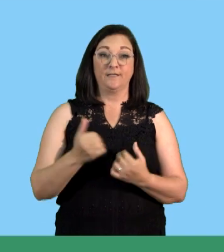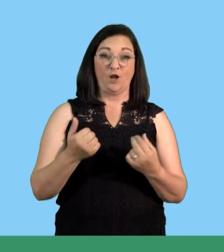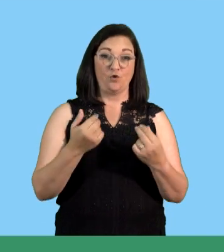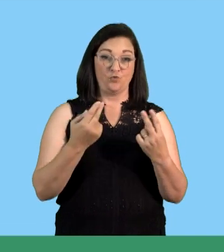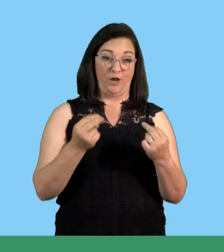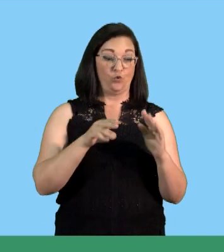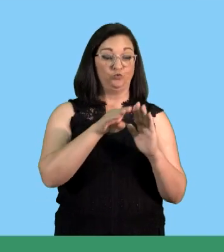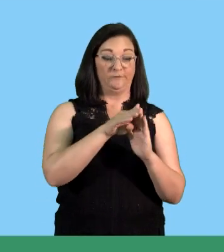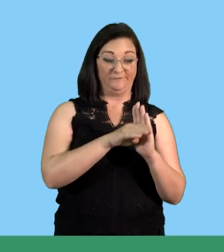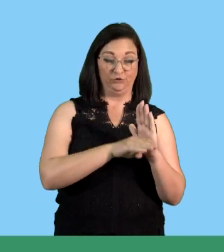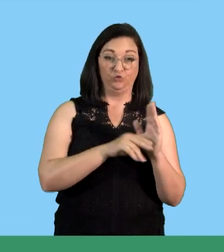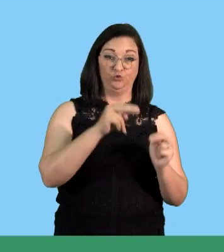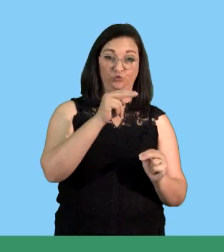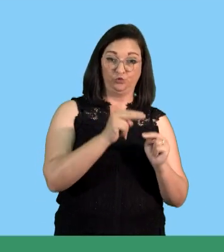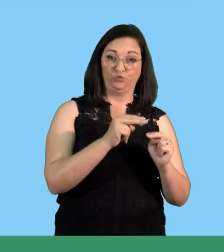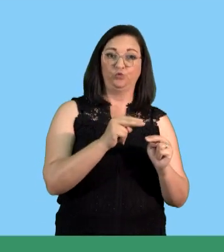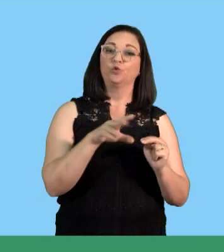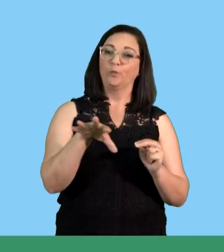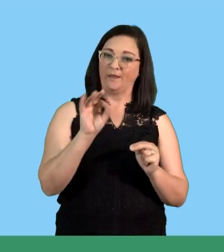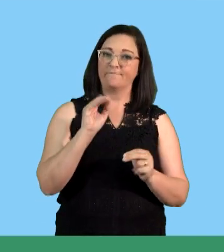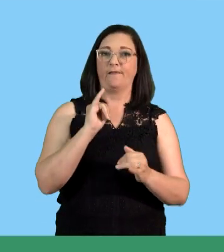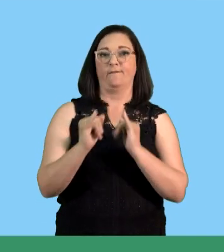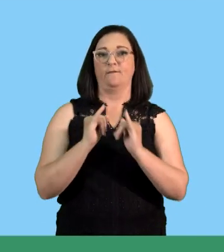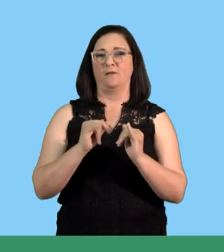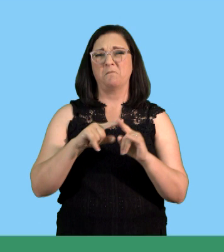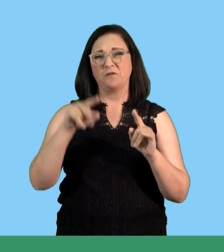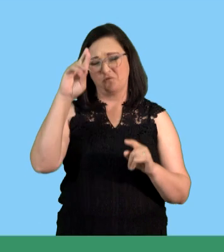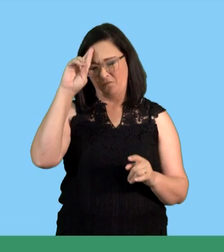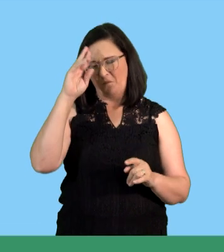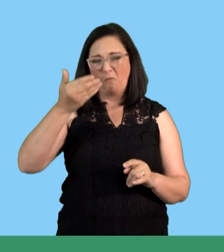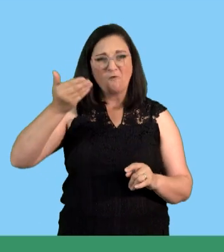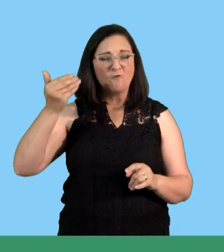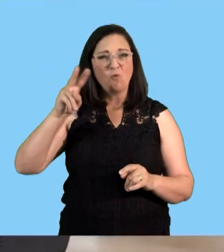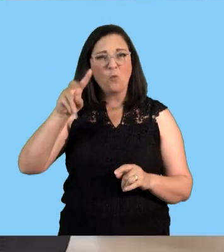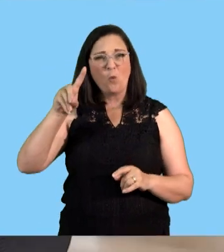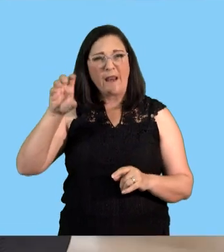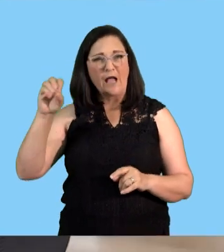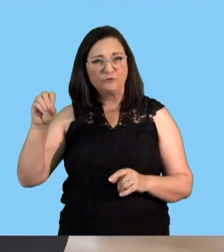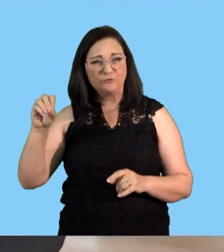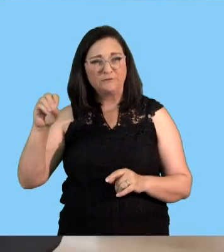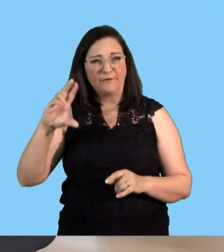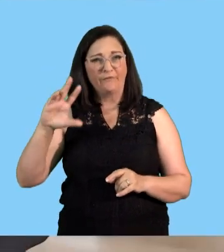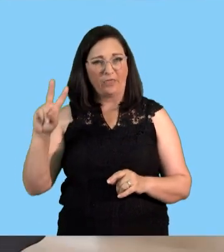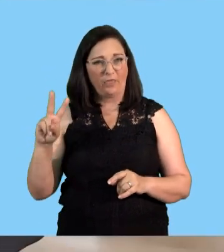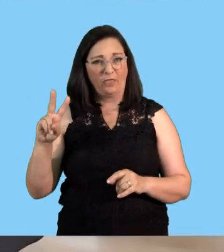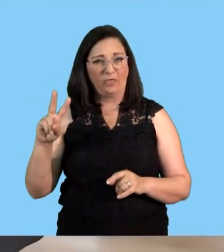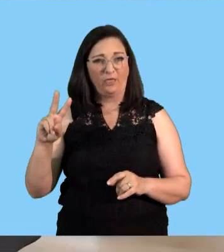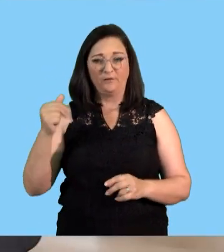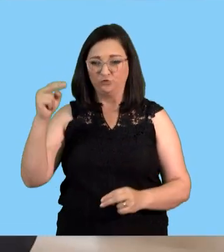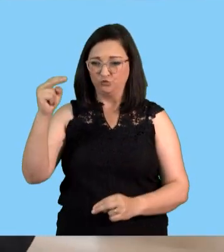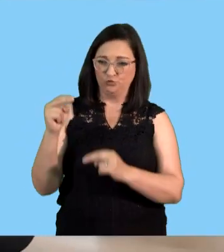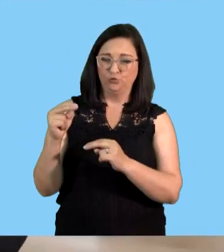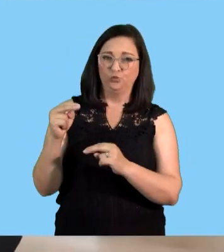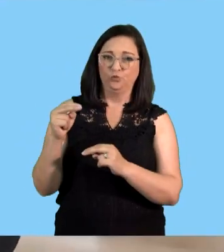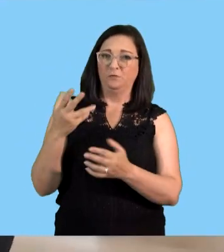these shortlisted candidates for an interview. Remember, we had 100 CVs that we've received. From the 100, we've shortlisted them up